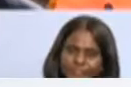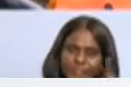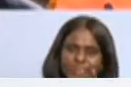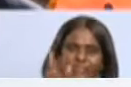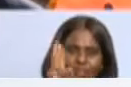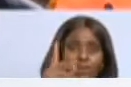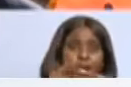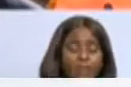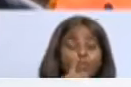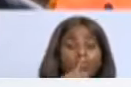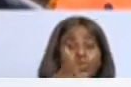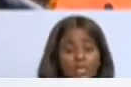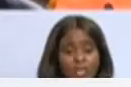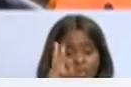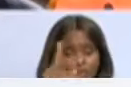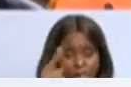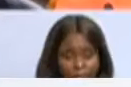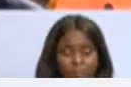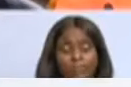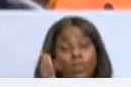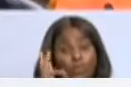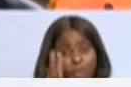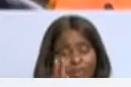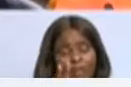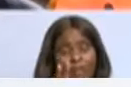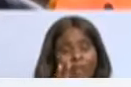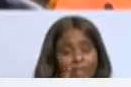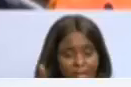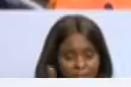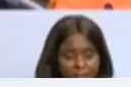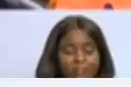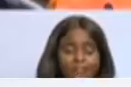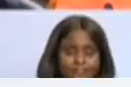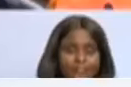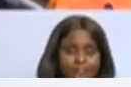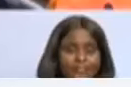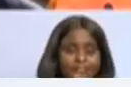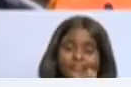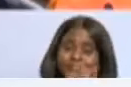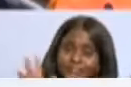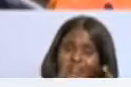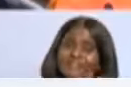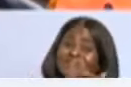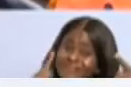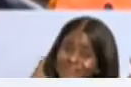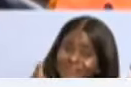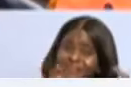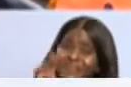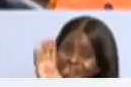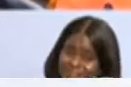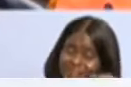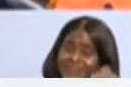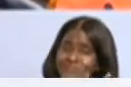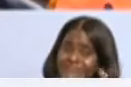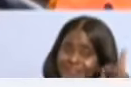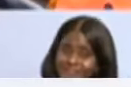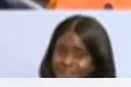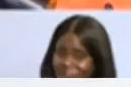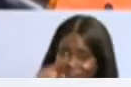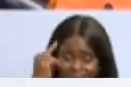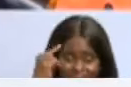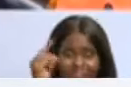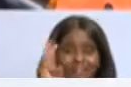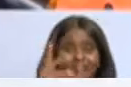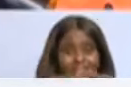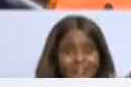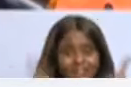happen. And it will happen much, much quicker than some think it will happen. We're